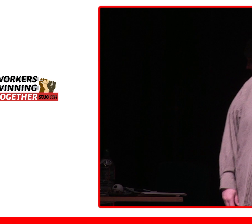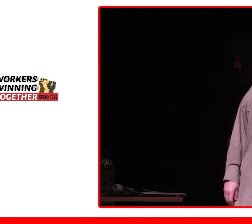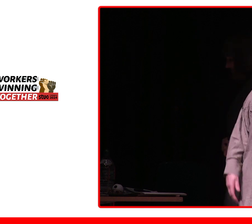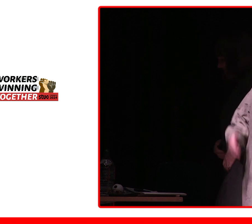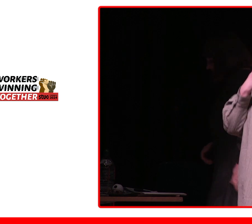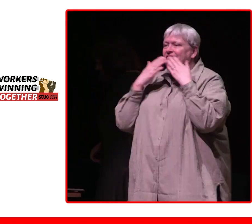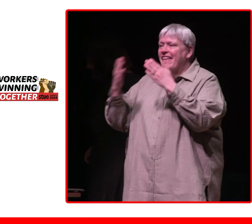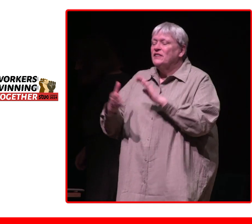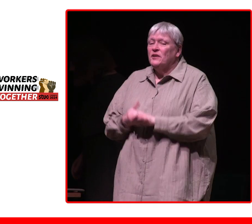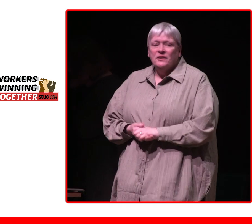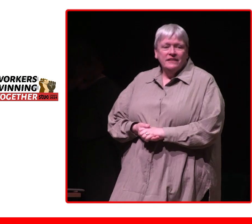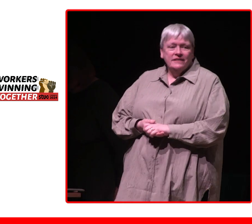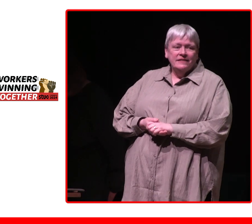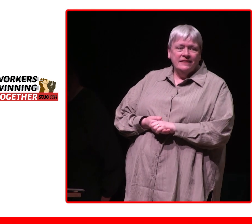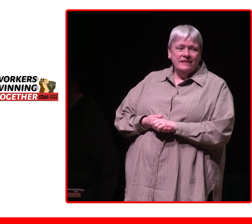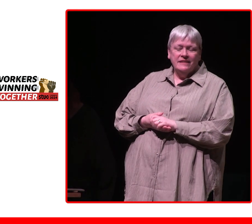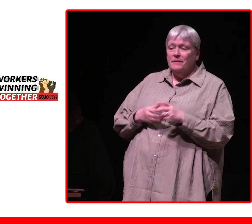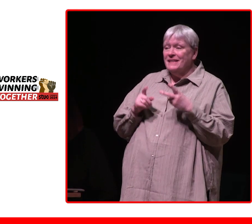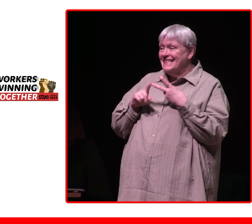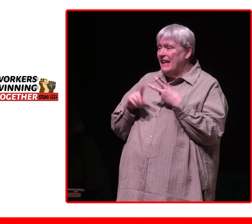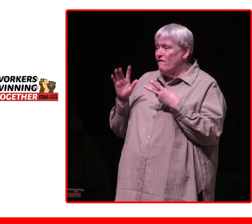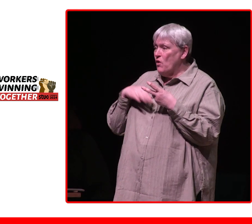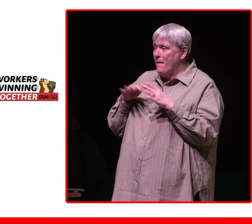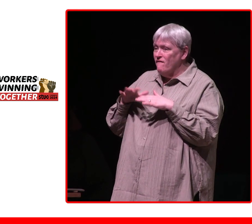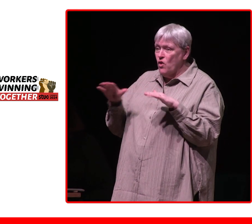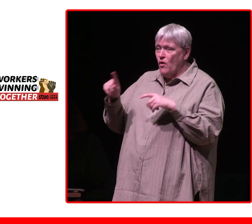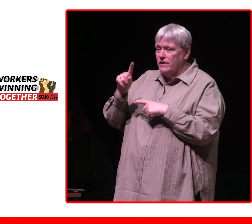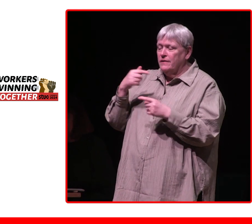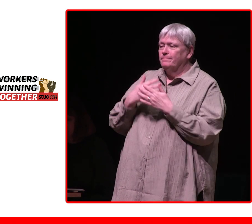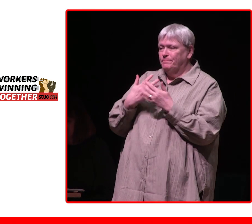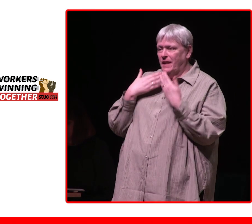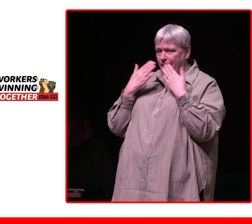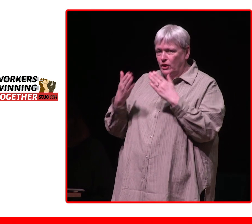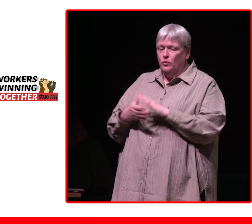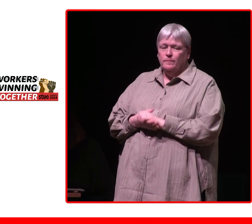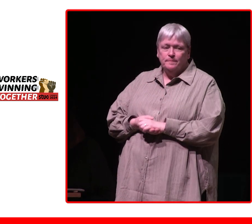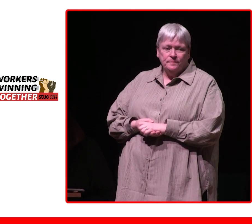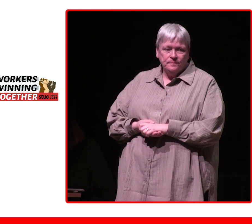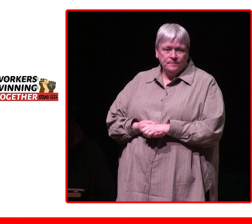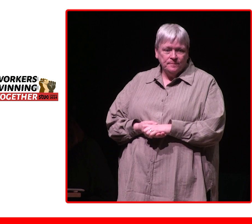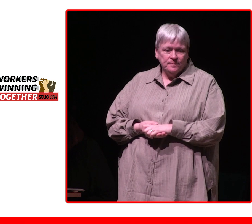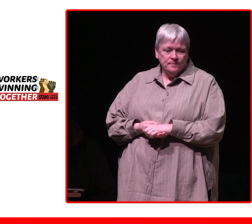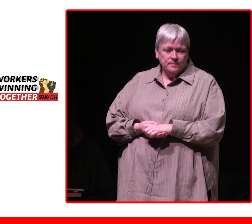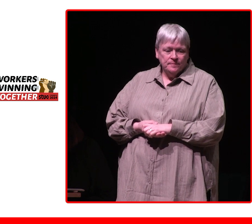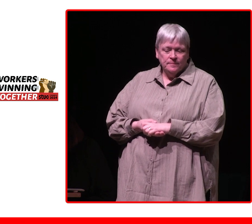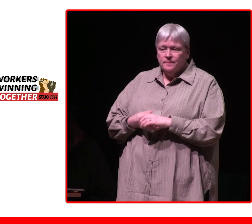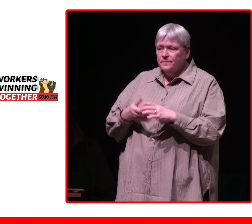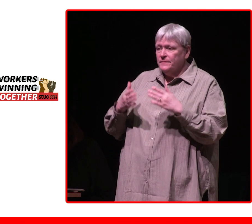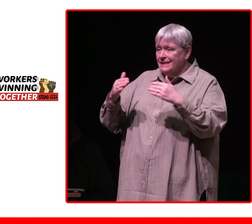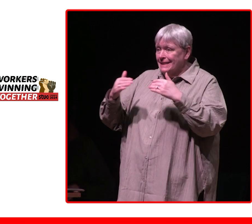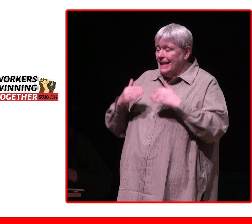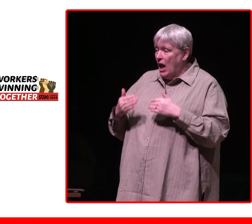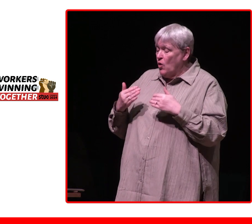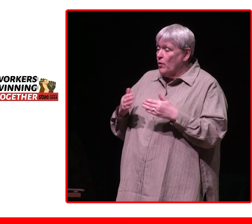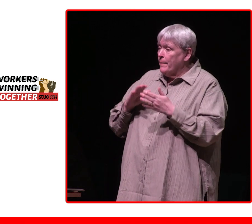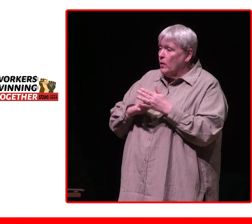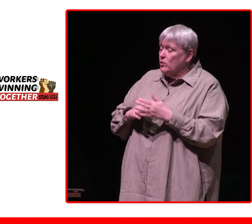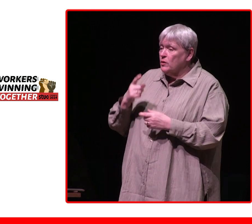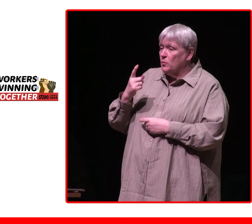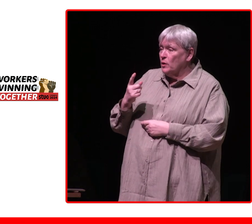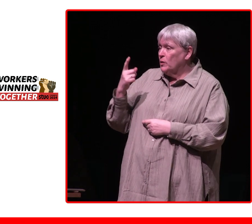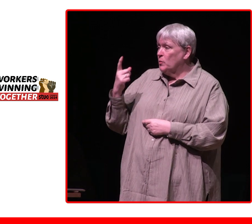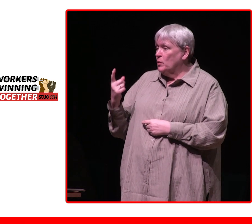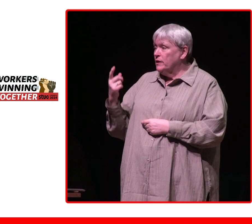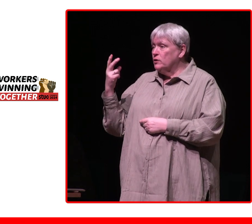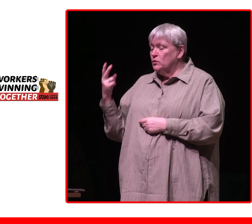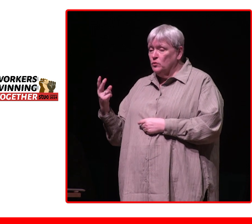Thank you, Delegate. Can I see a seconder from the floor? Thank you. Colleagues, can I move now to motion